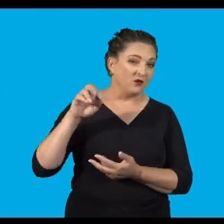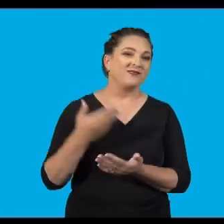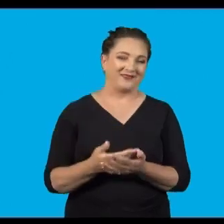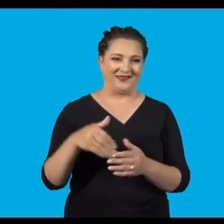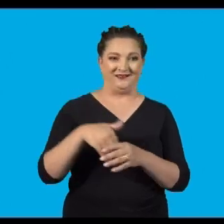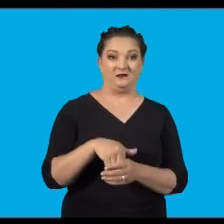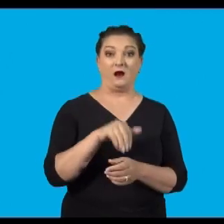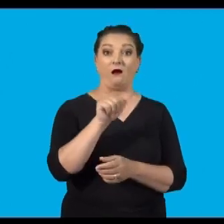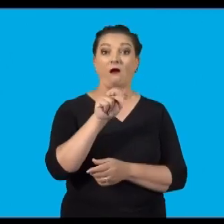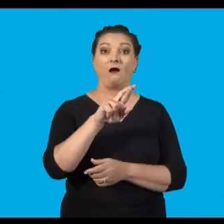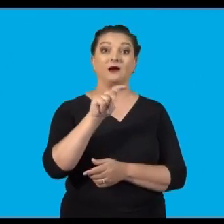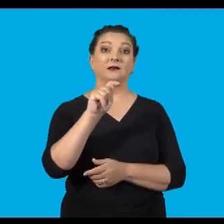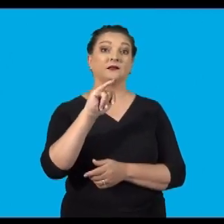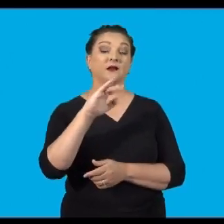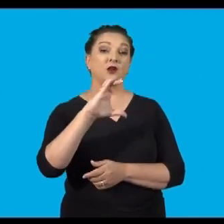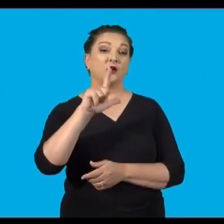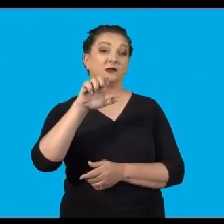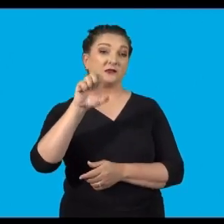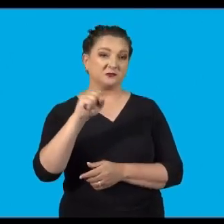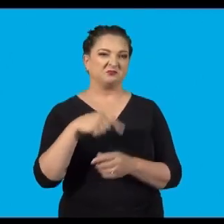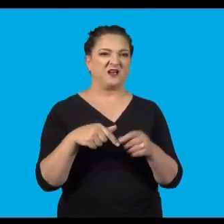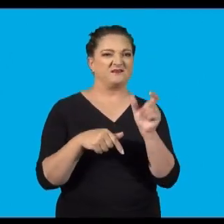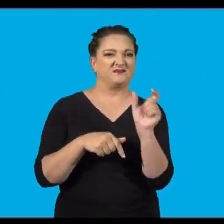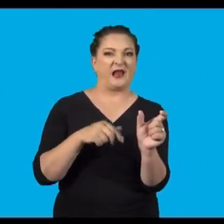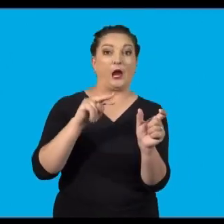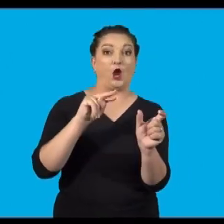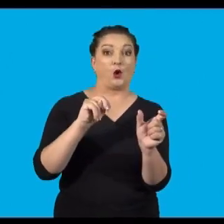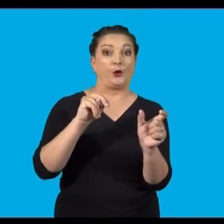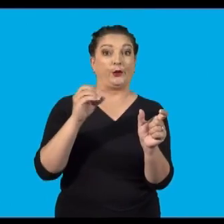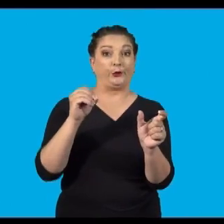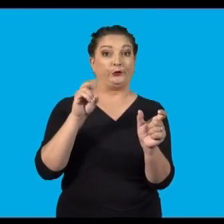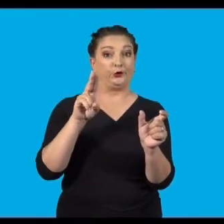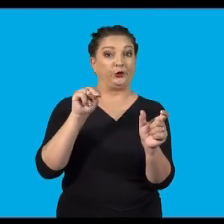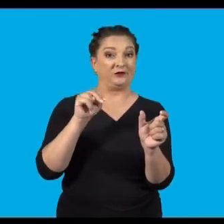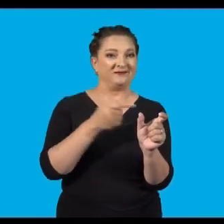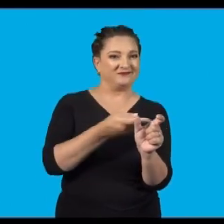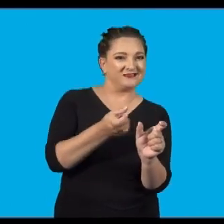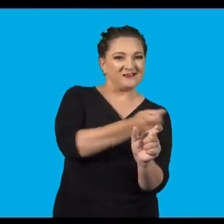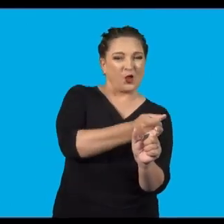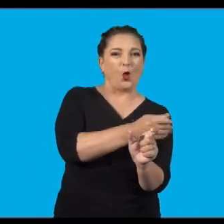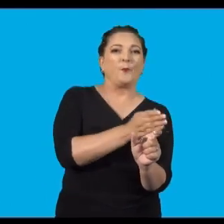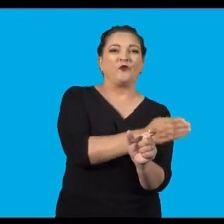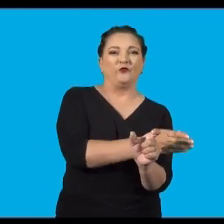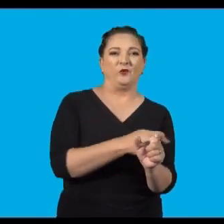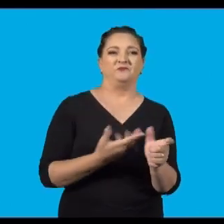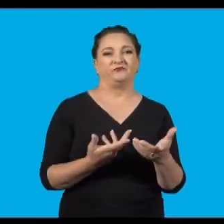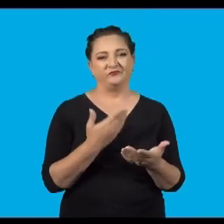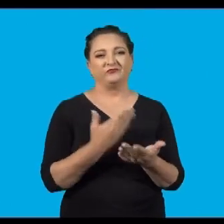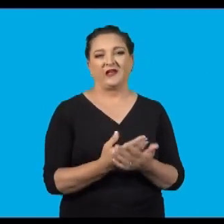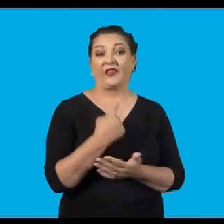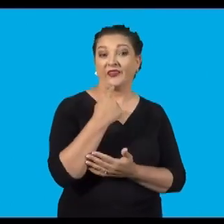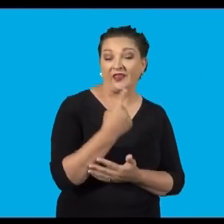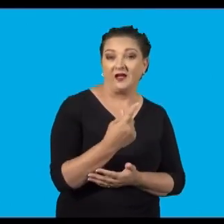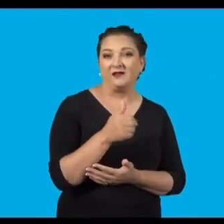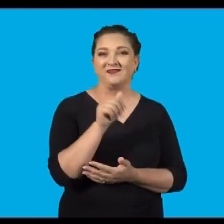All right? Your articles normally comes before a noun. When it's general, we use a and an. And when it's specific, we